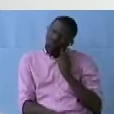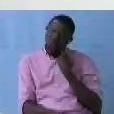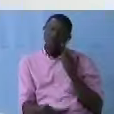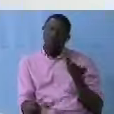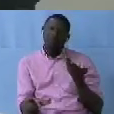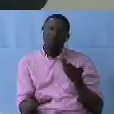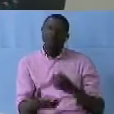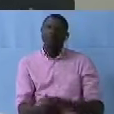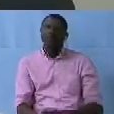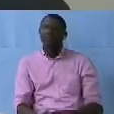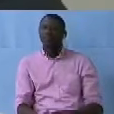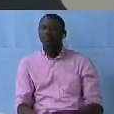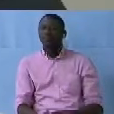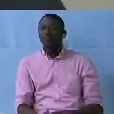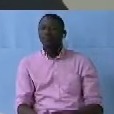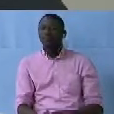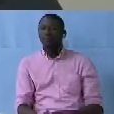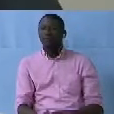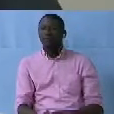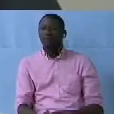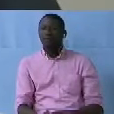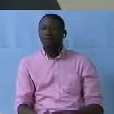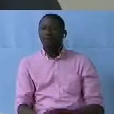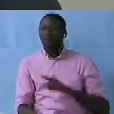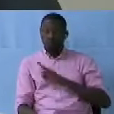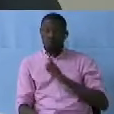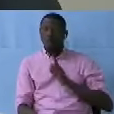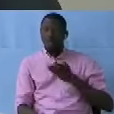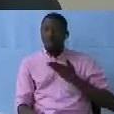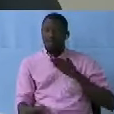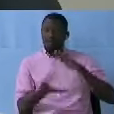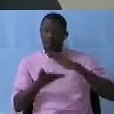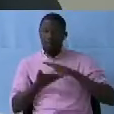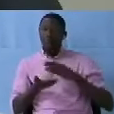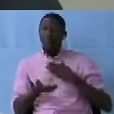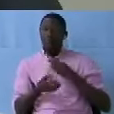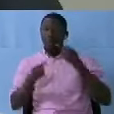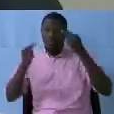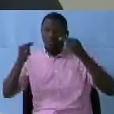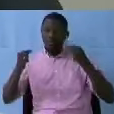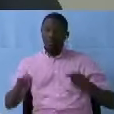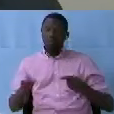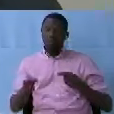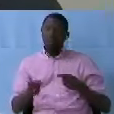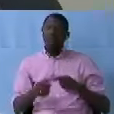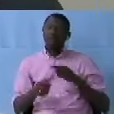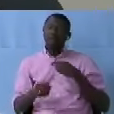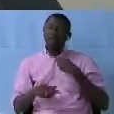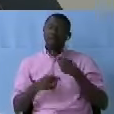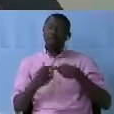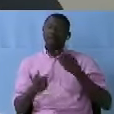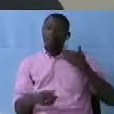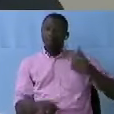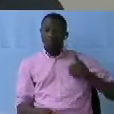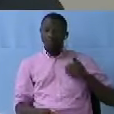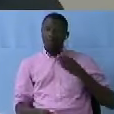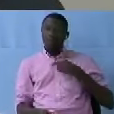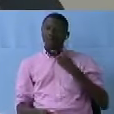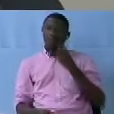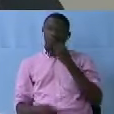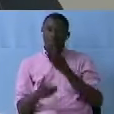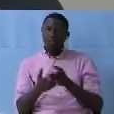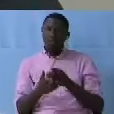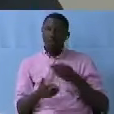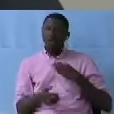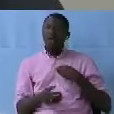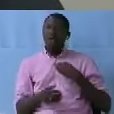We have received testimony in this commission by some victims who said by reason of their exposure they